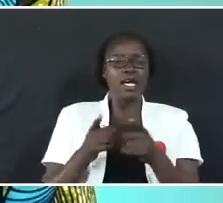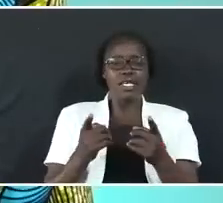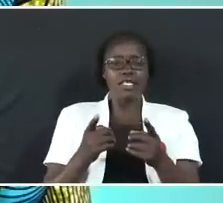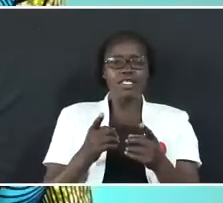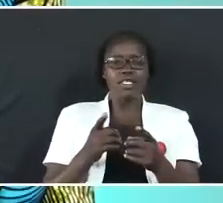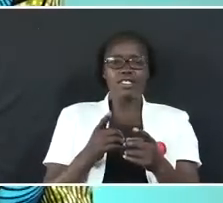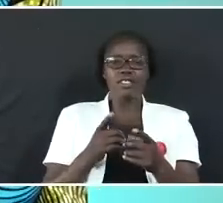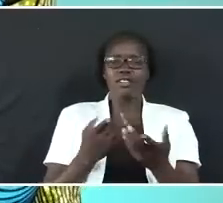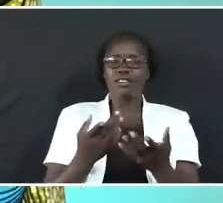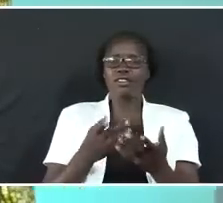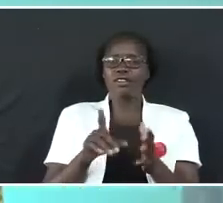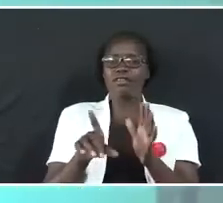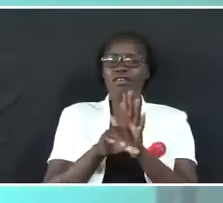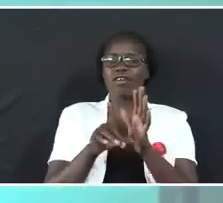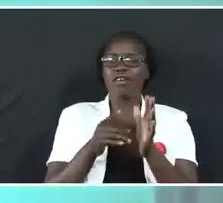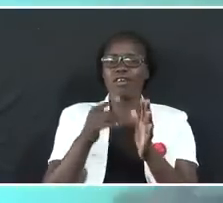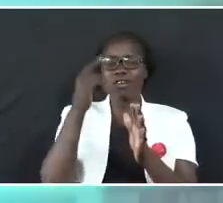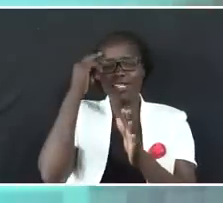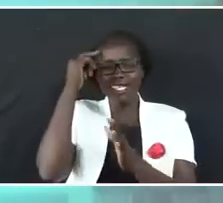kamati. You know what kamati is?